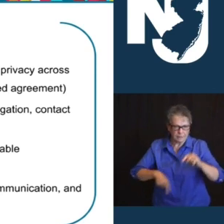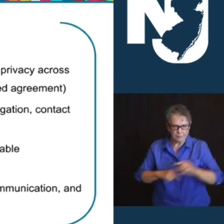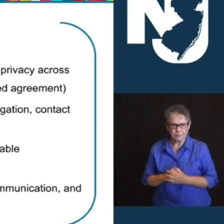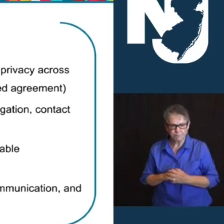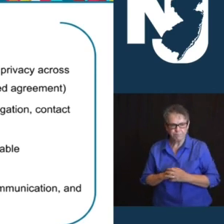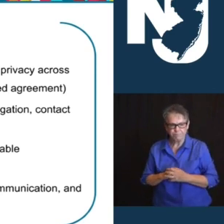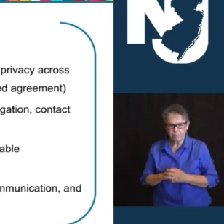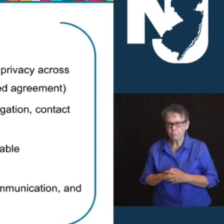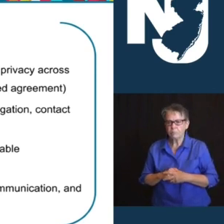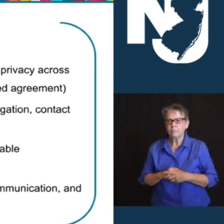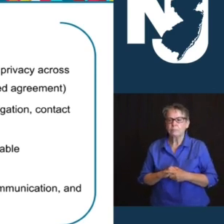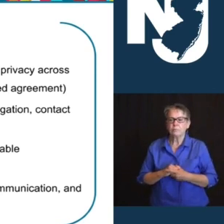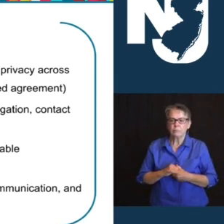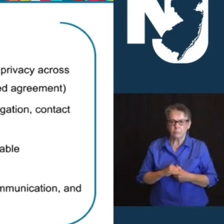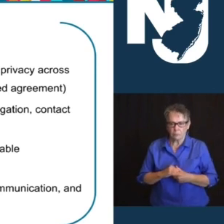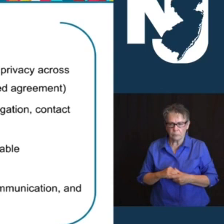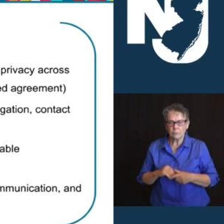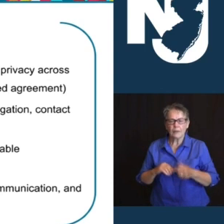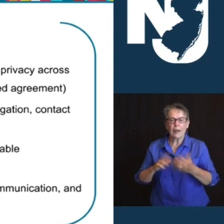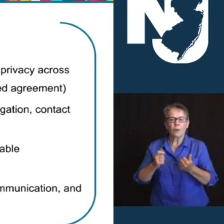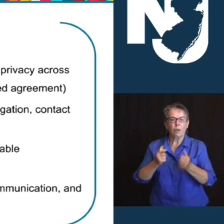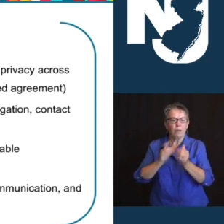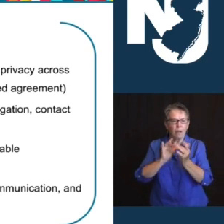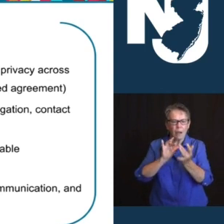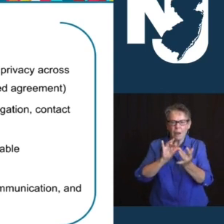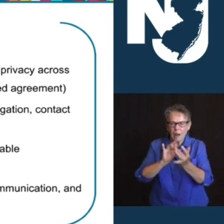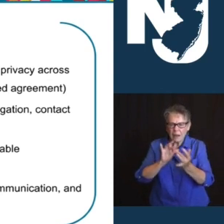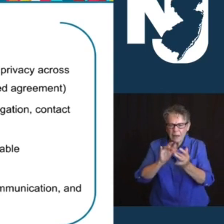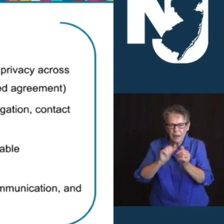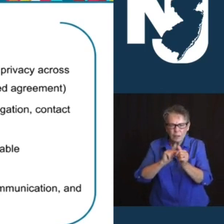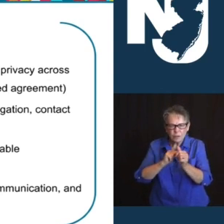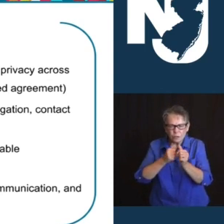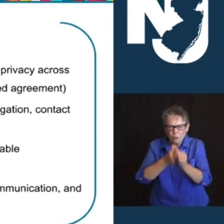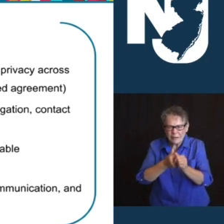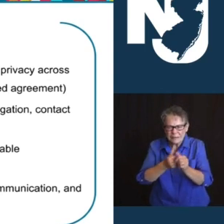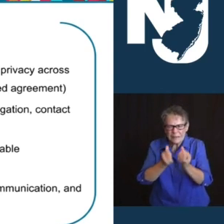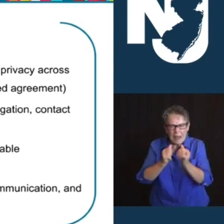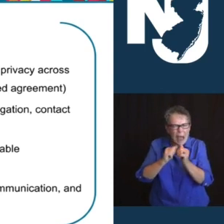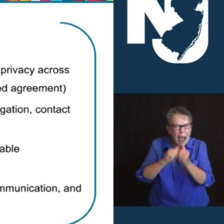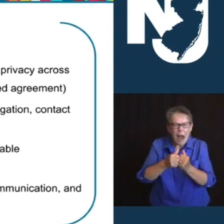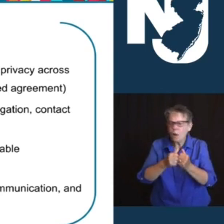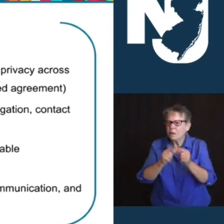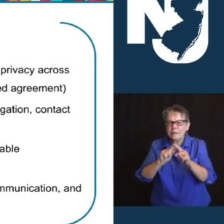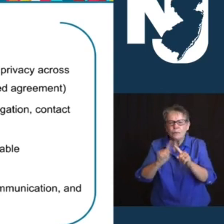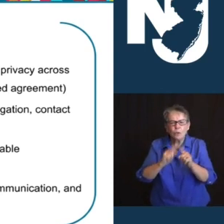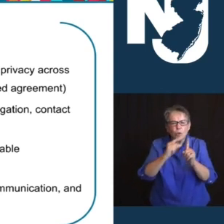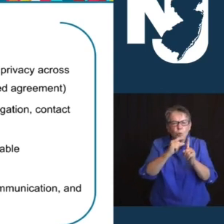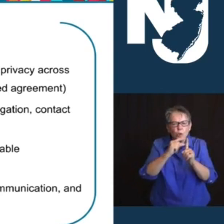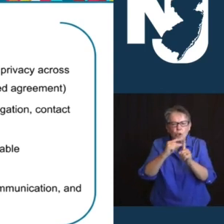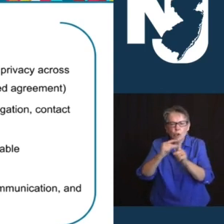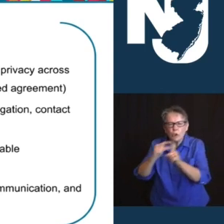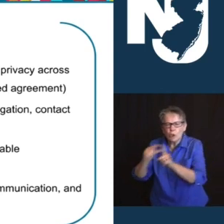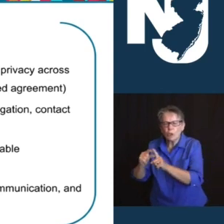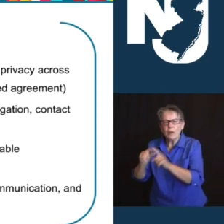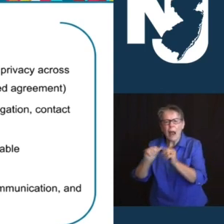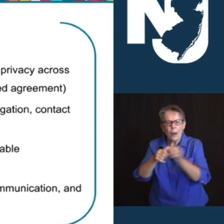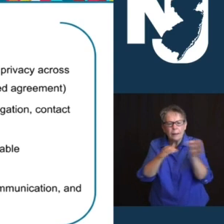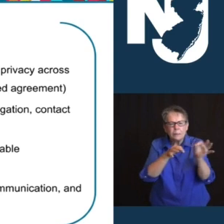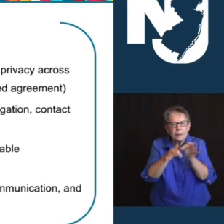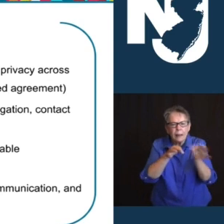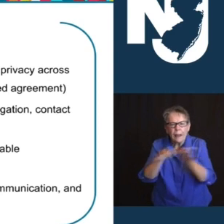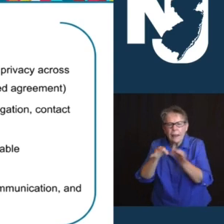discussion and work with and understanding of COVID-19 and its effect on vulnerable